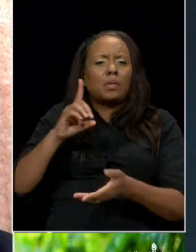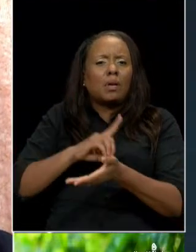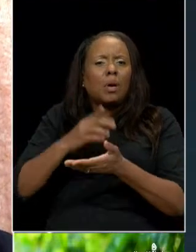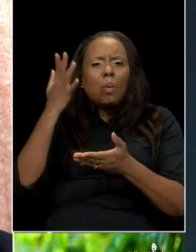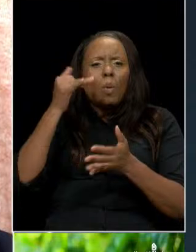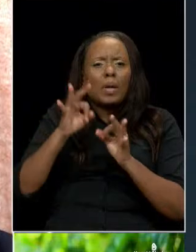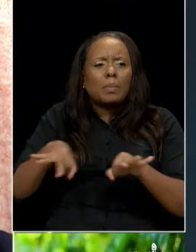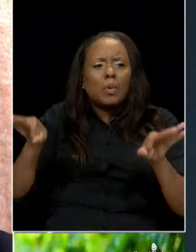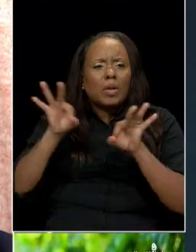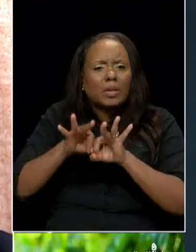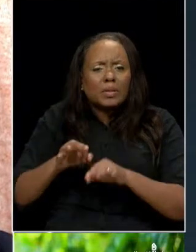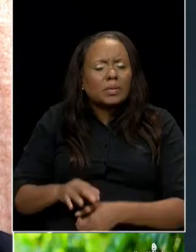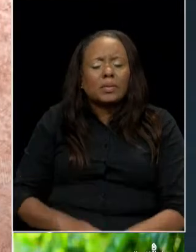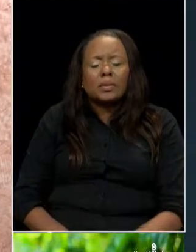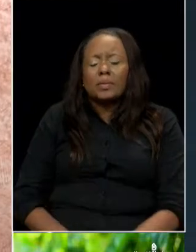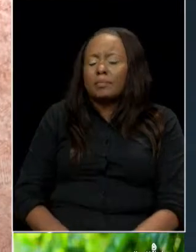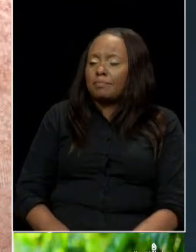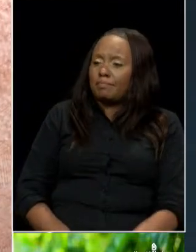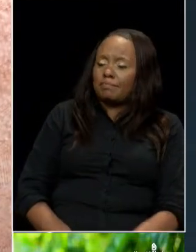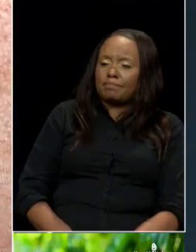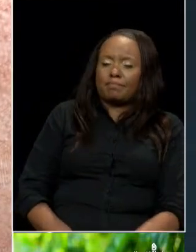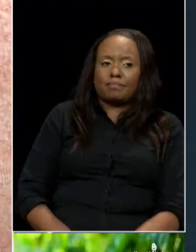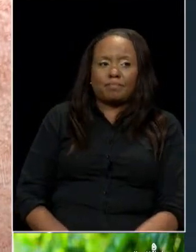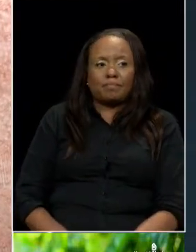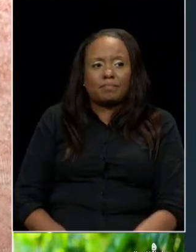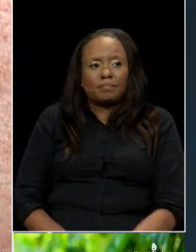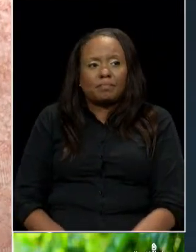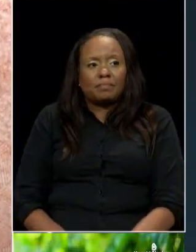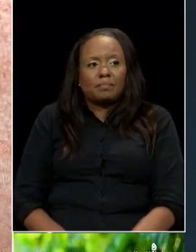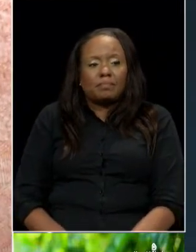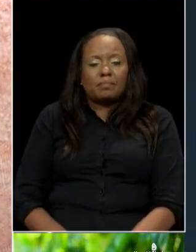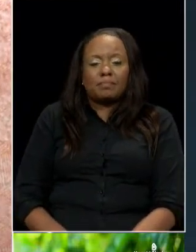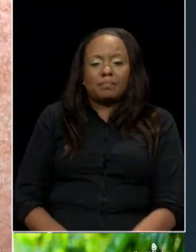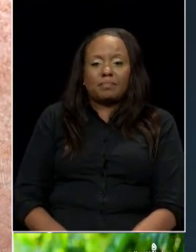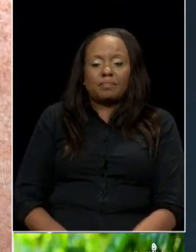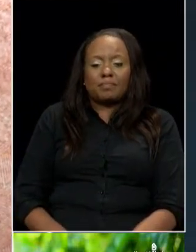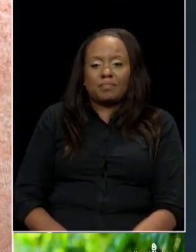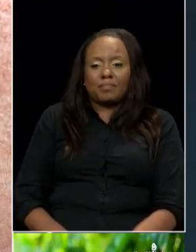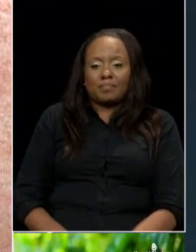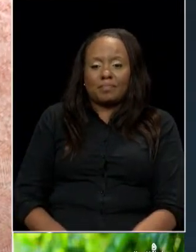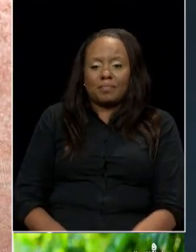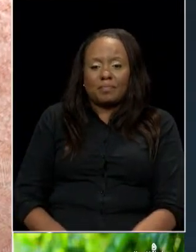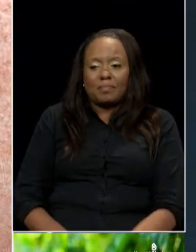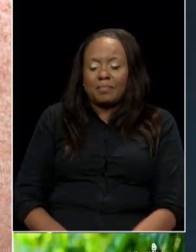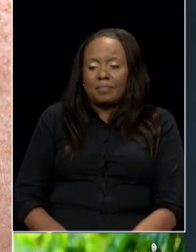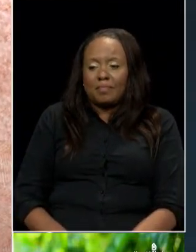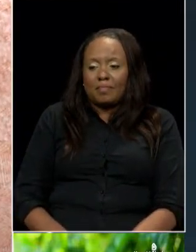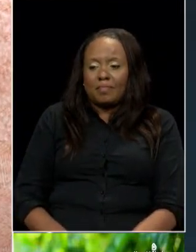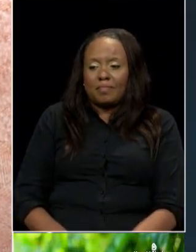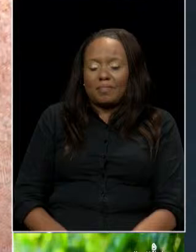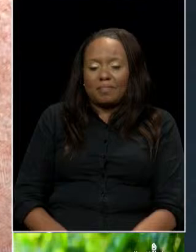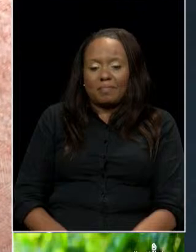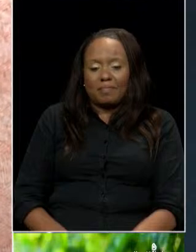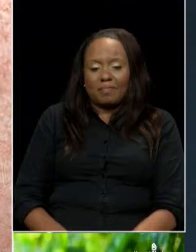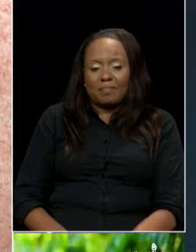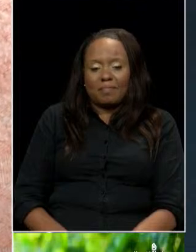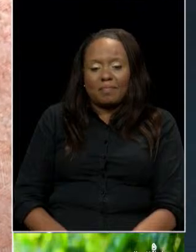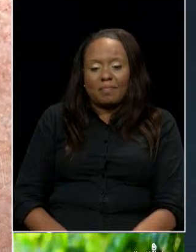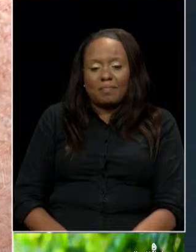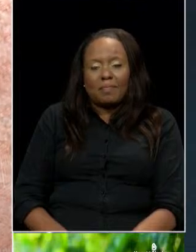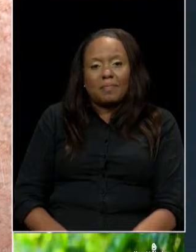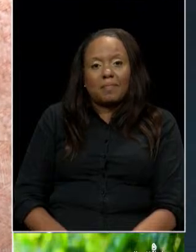Yes. Well, it is important. The reality of it is that every